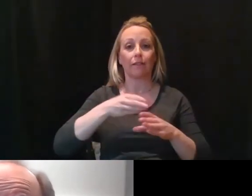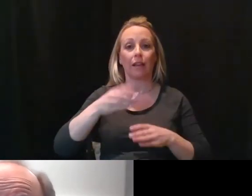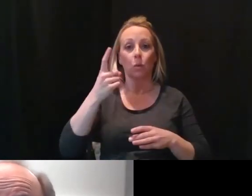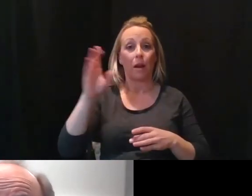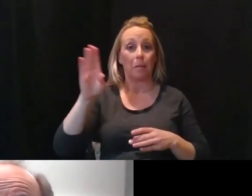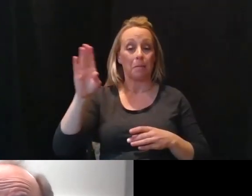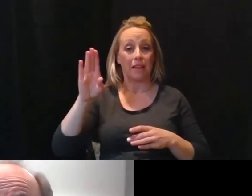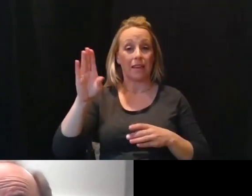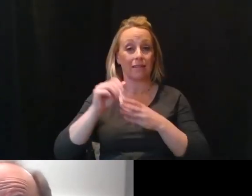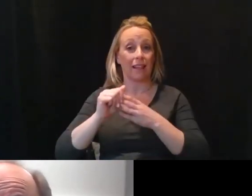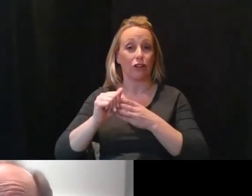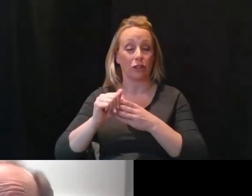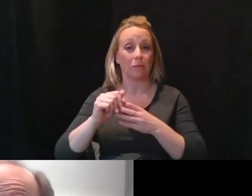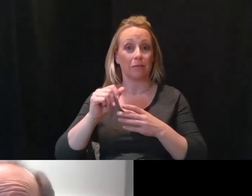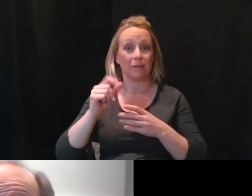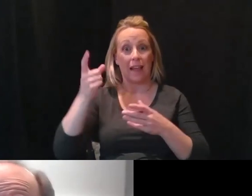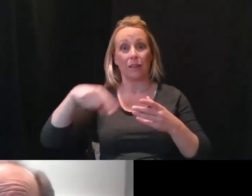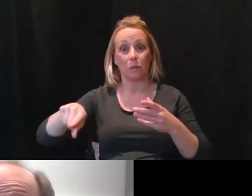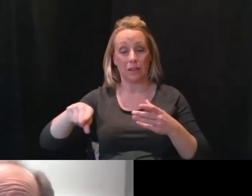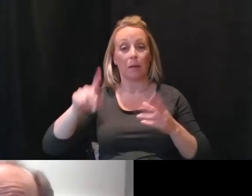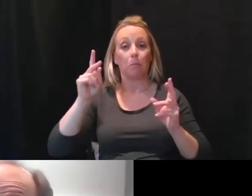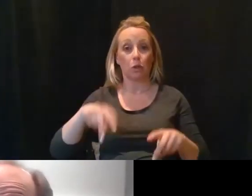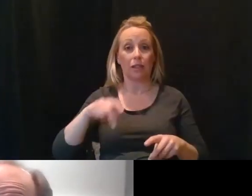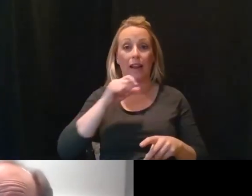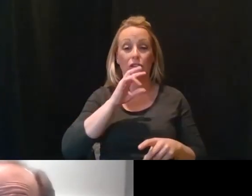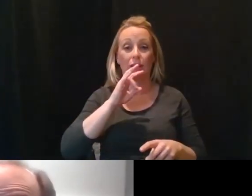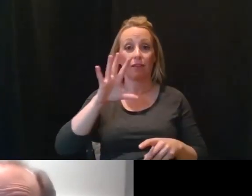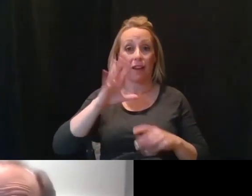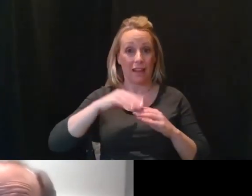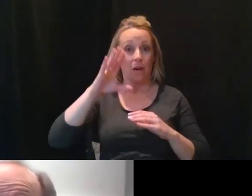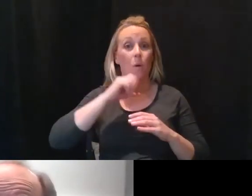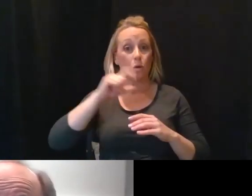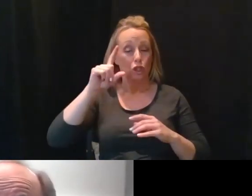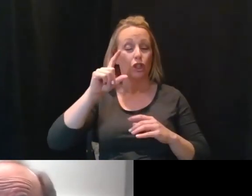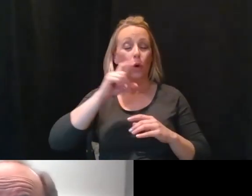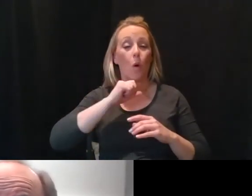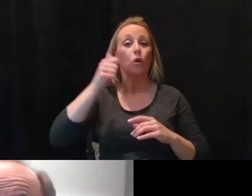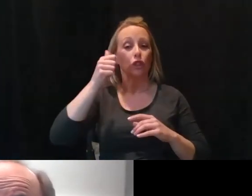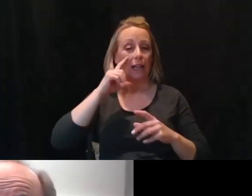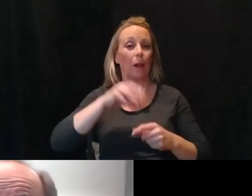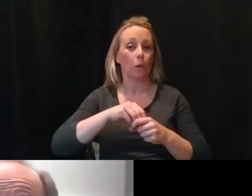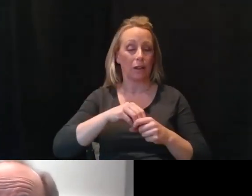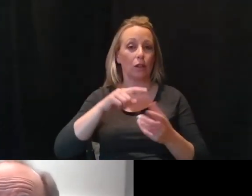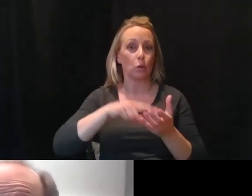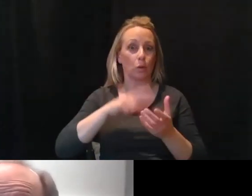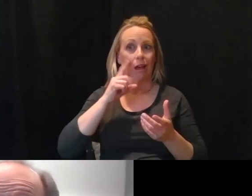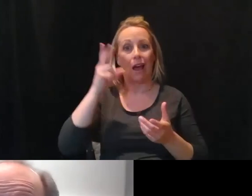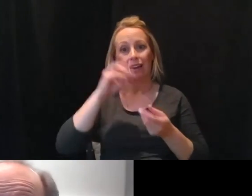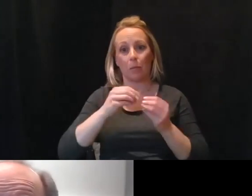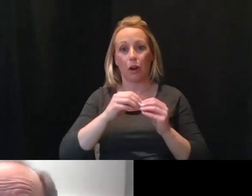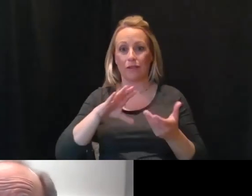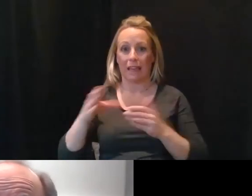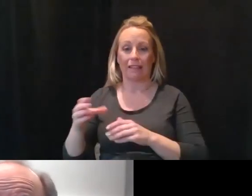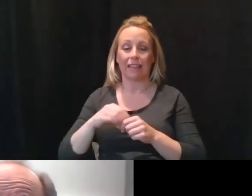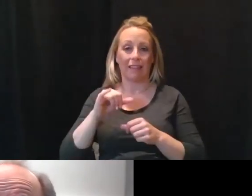week. Persons 75 years of age and older were included due to the high number of deaths in this